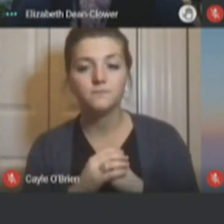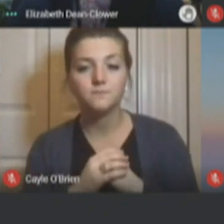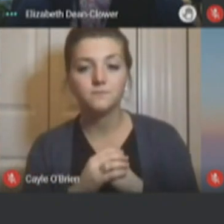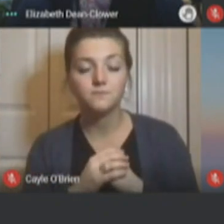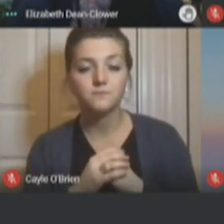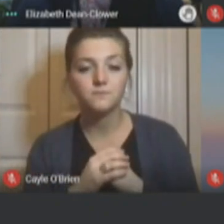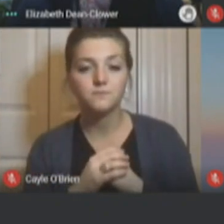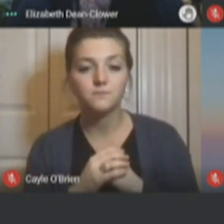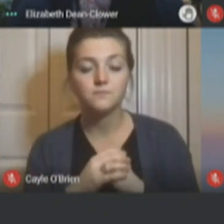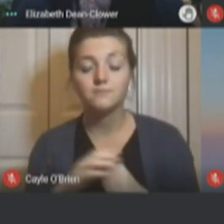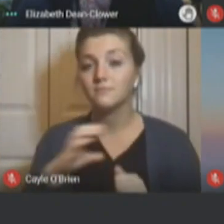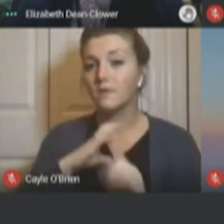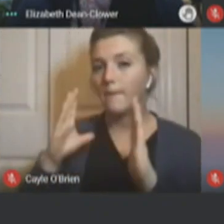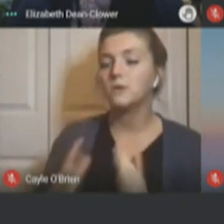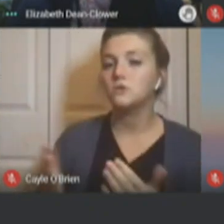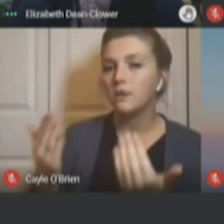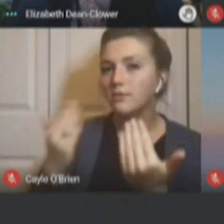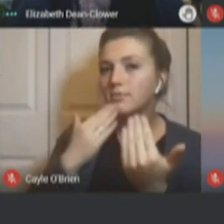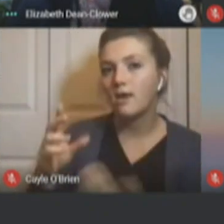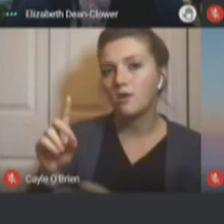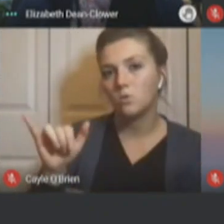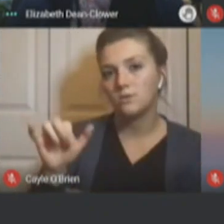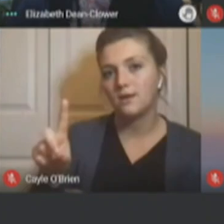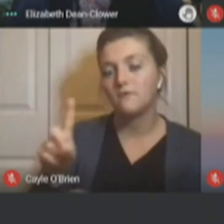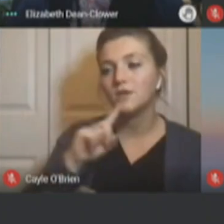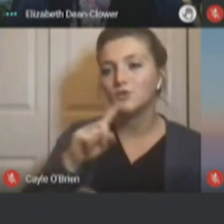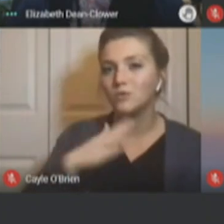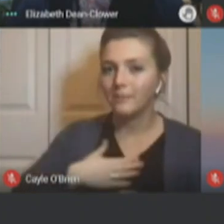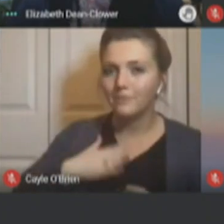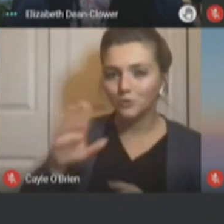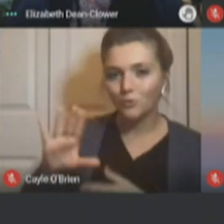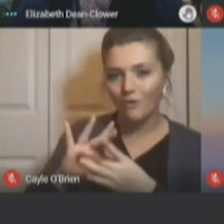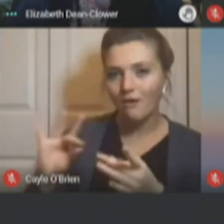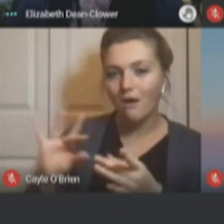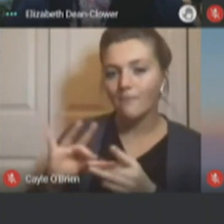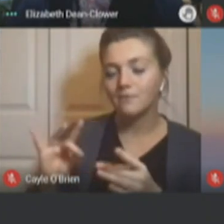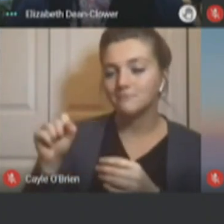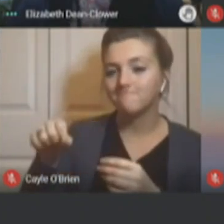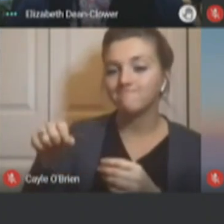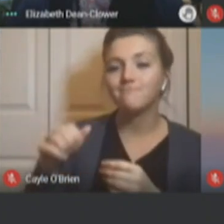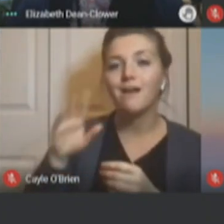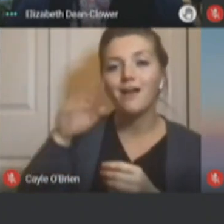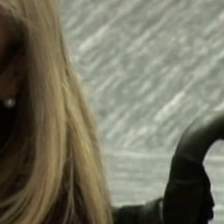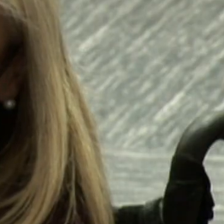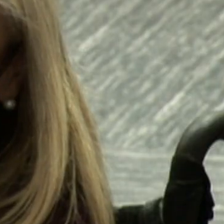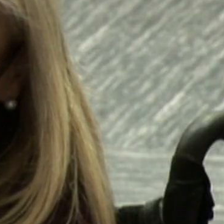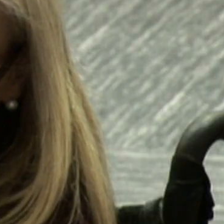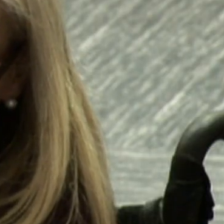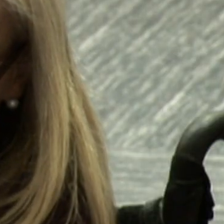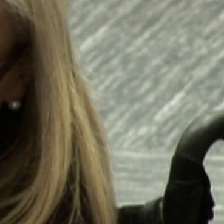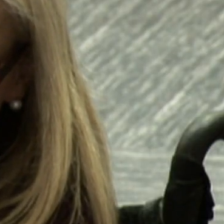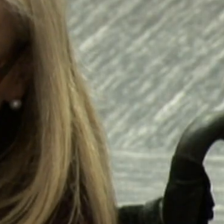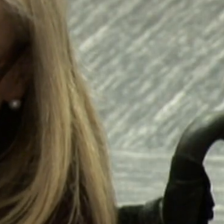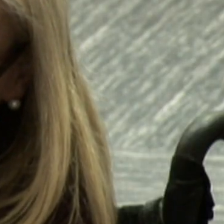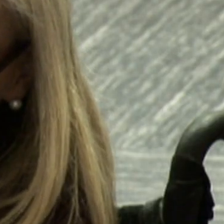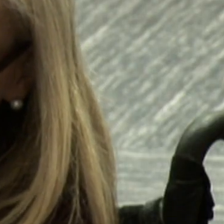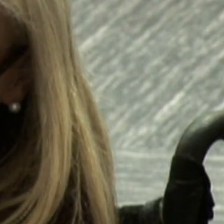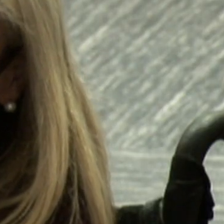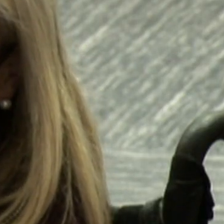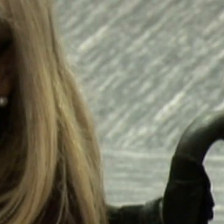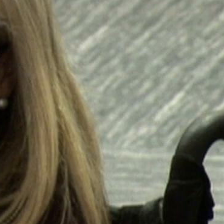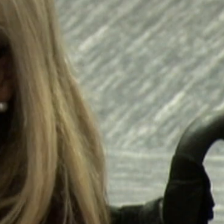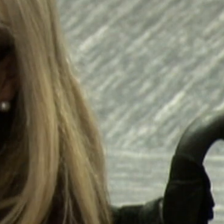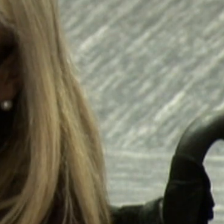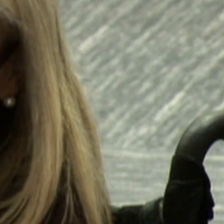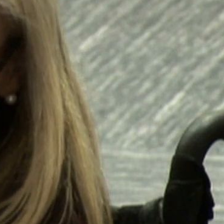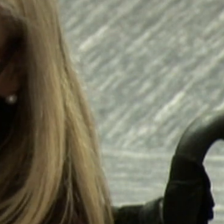Thank you, David. I do appreciate your comments, and I know you've been talking about it for a long time. I do